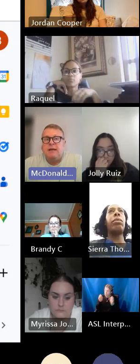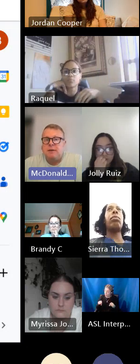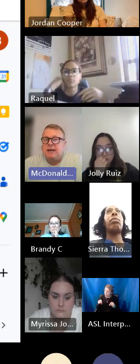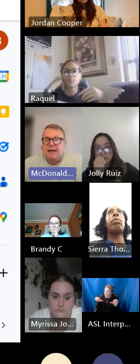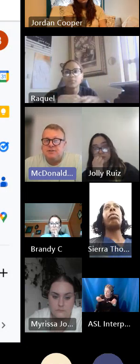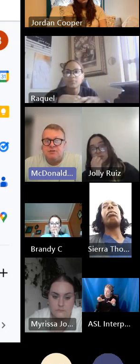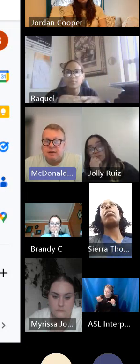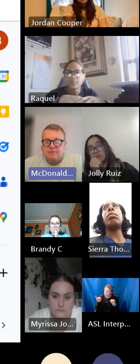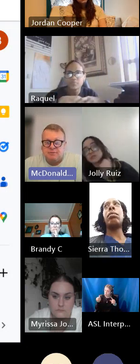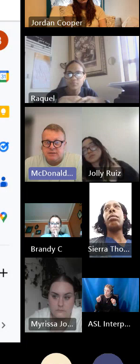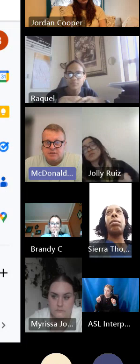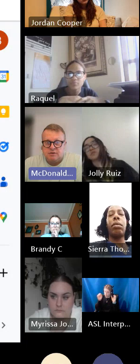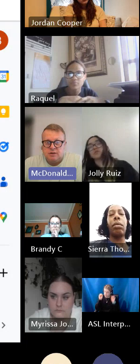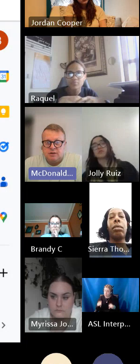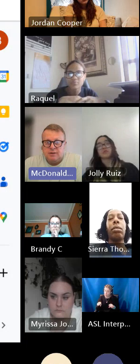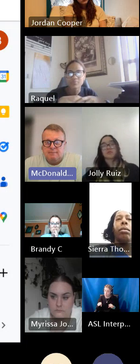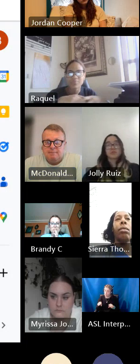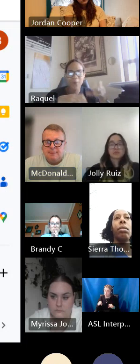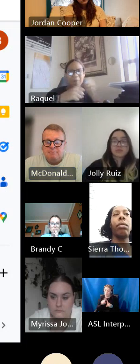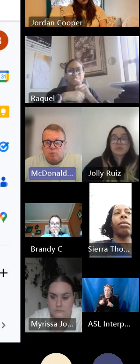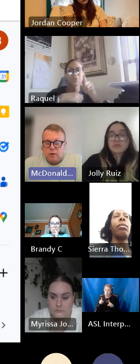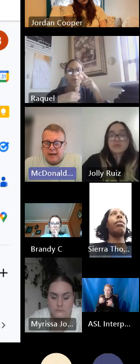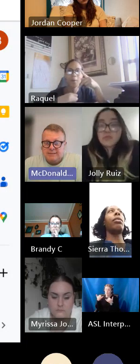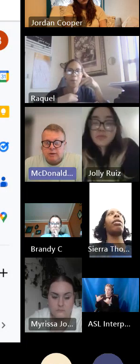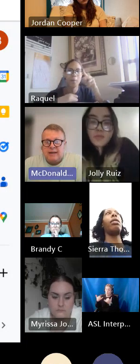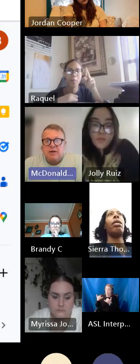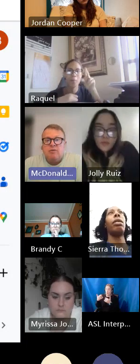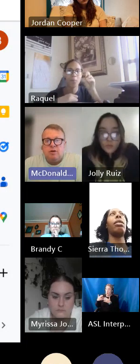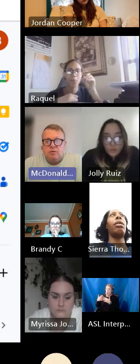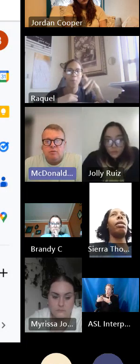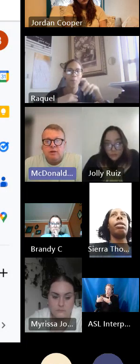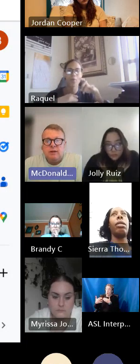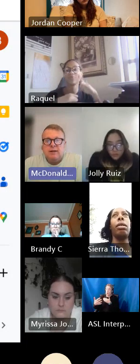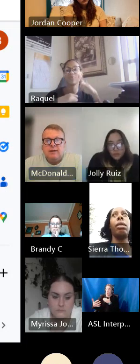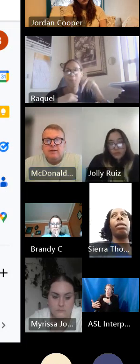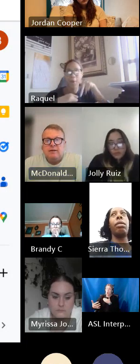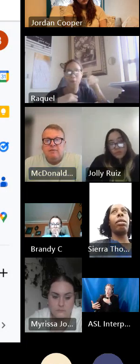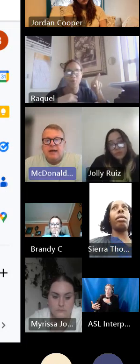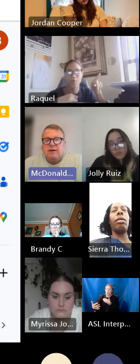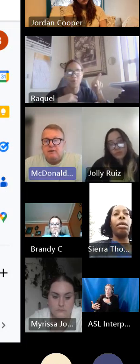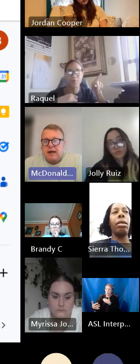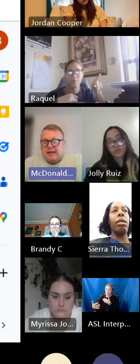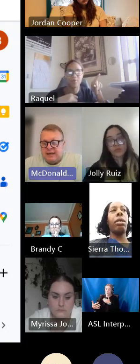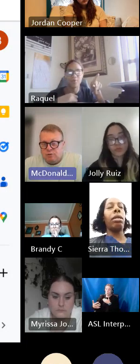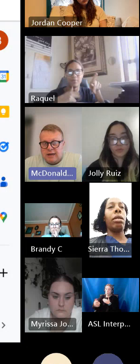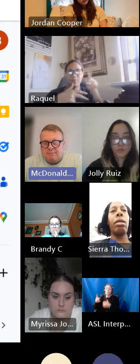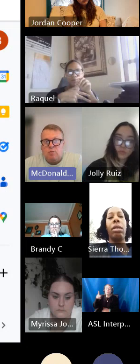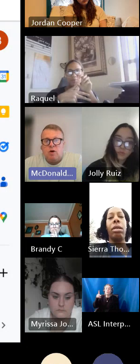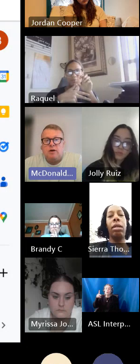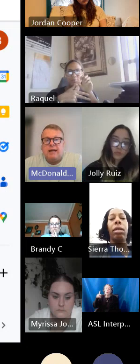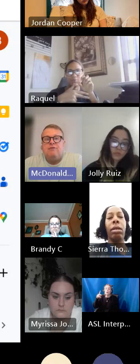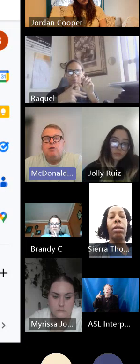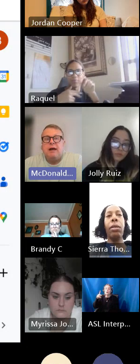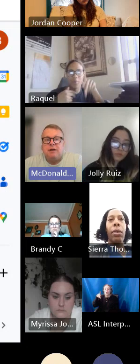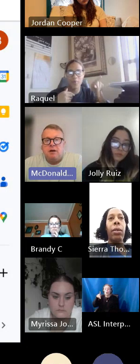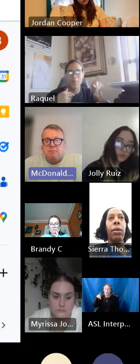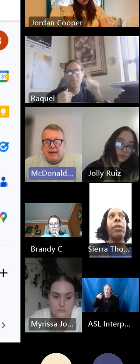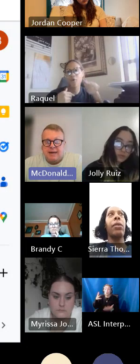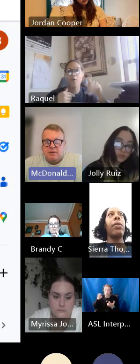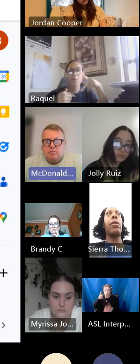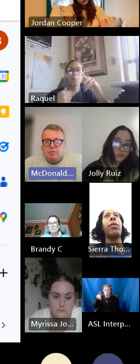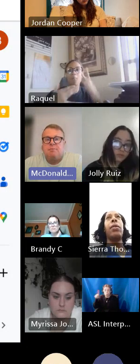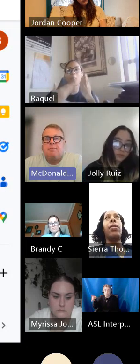can do it. My classes do it every semester. But when I tell you that I give you time to work, I give you time